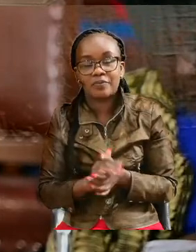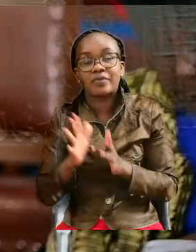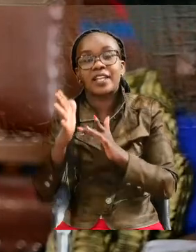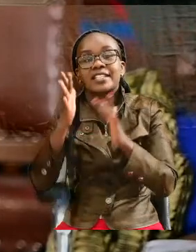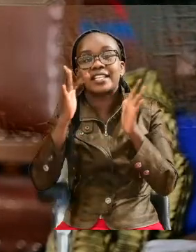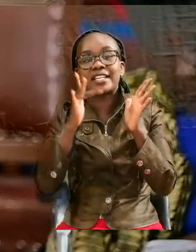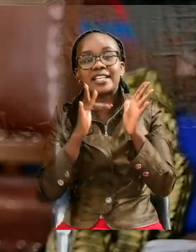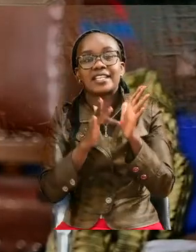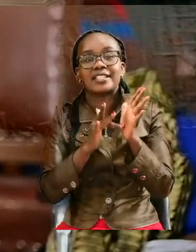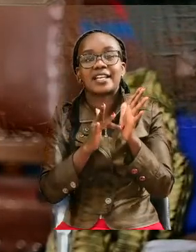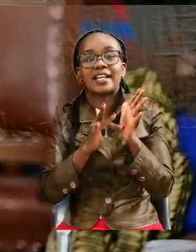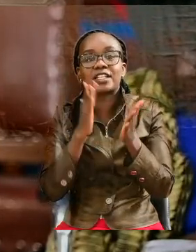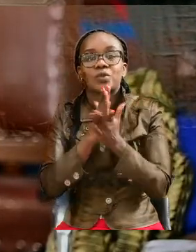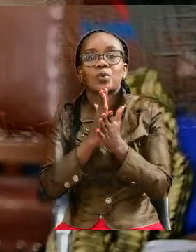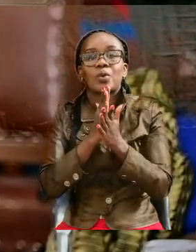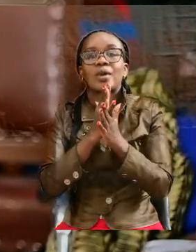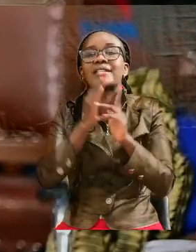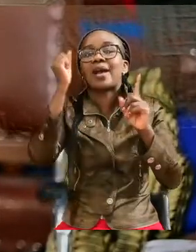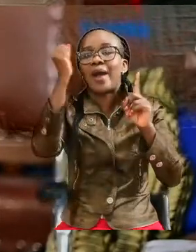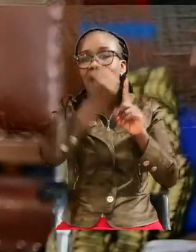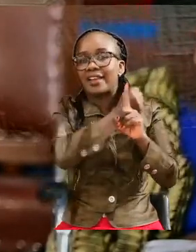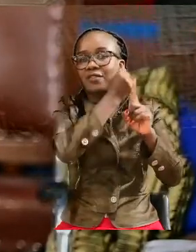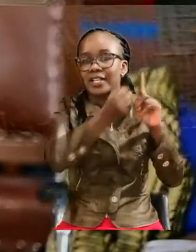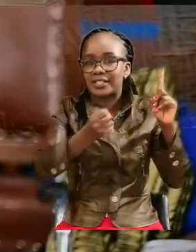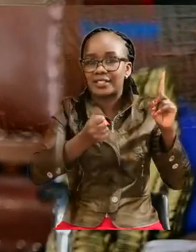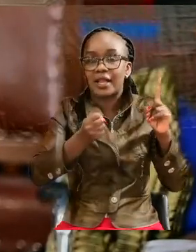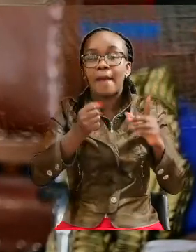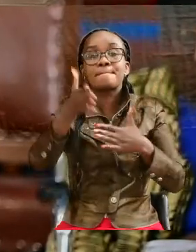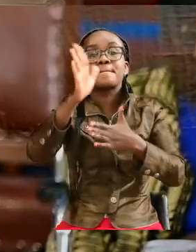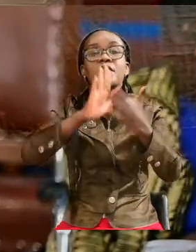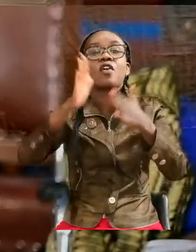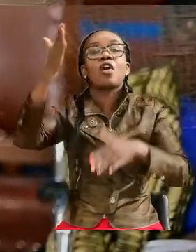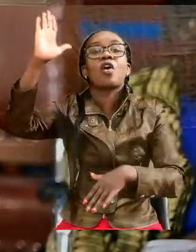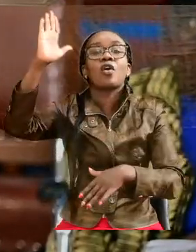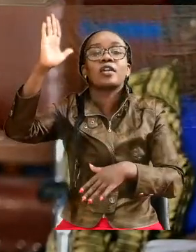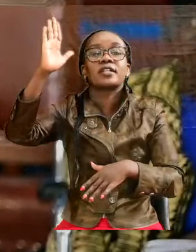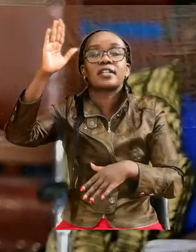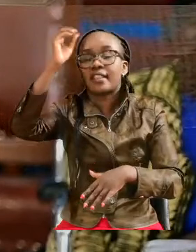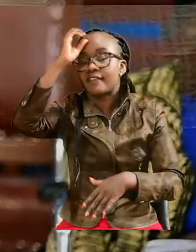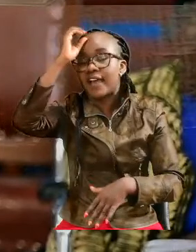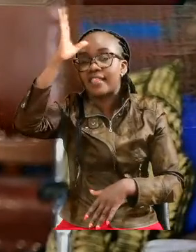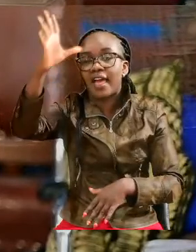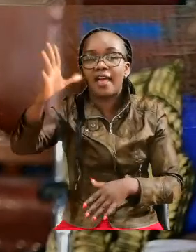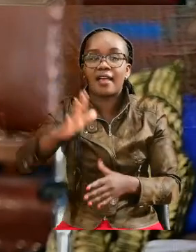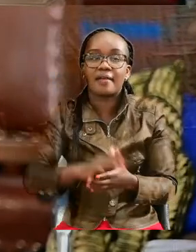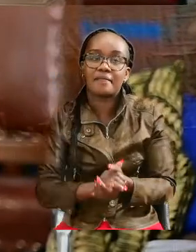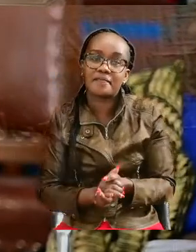Jesus is our advocate before God the Father.